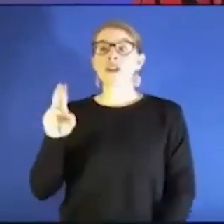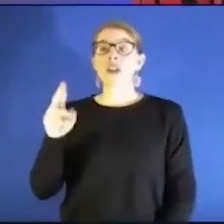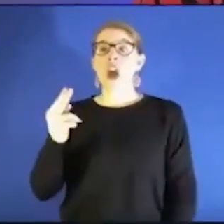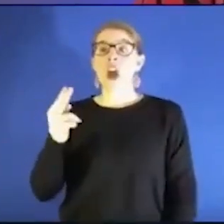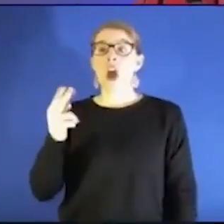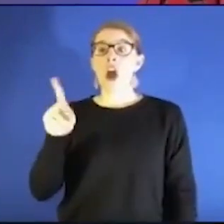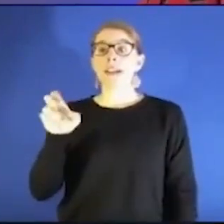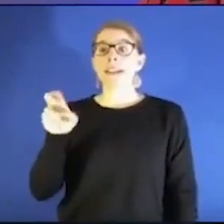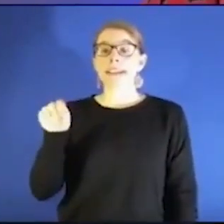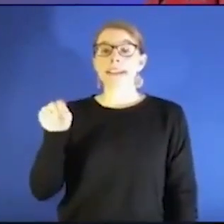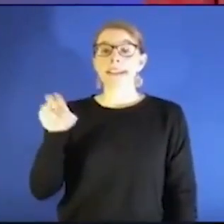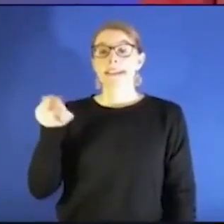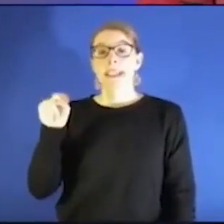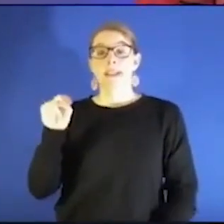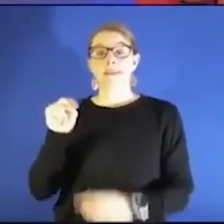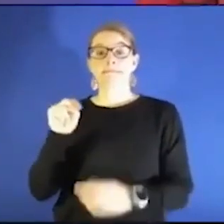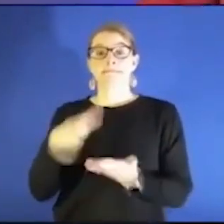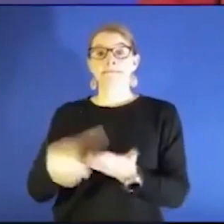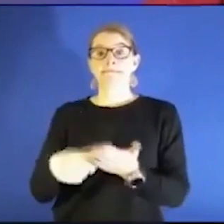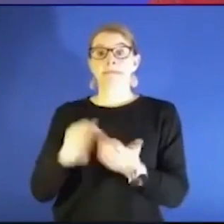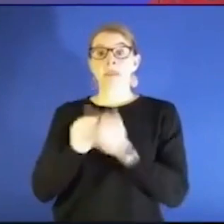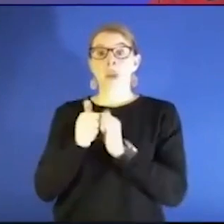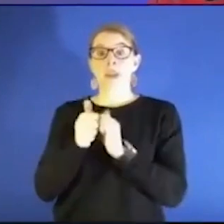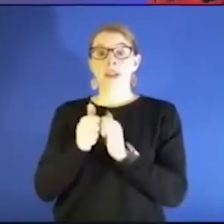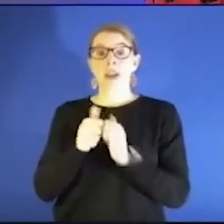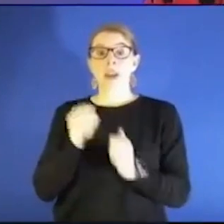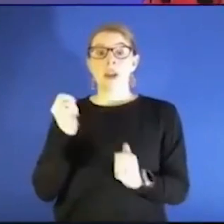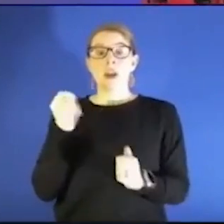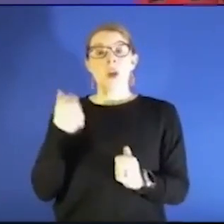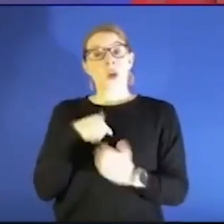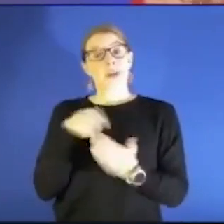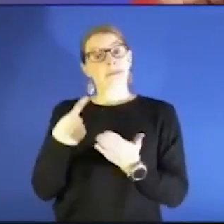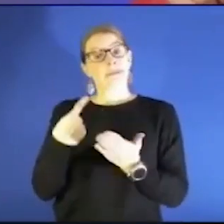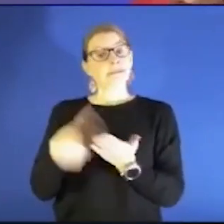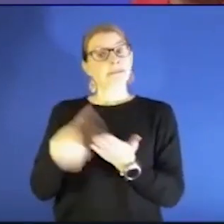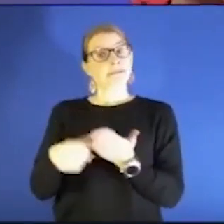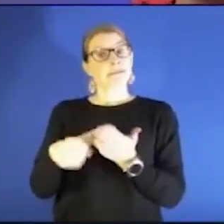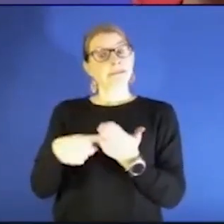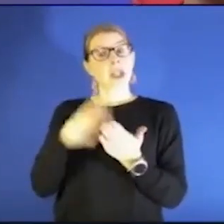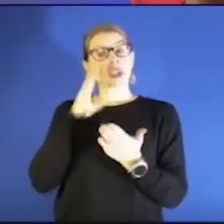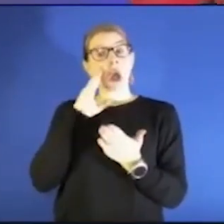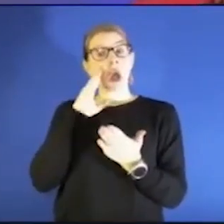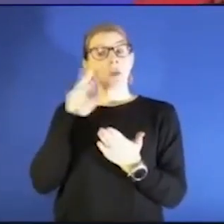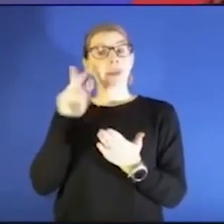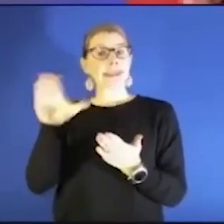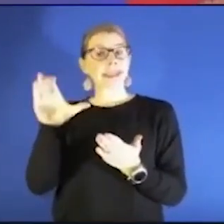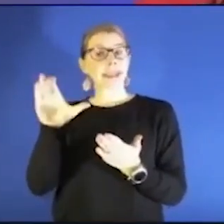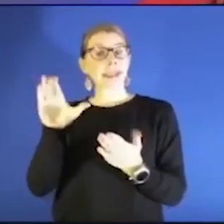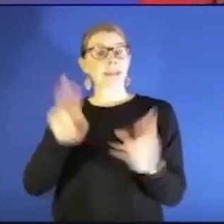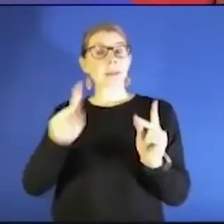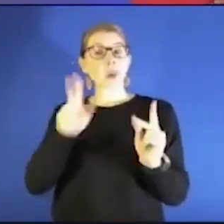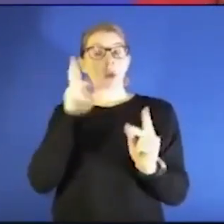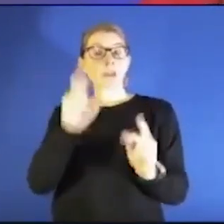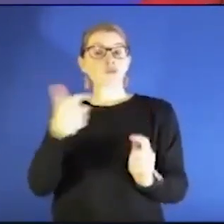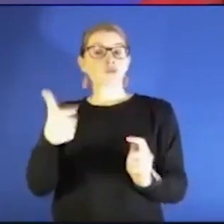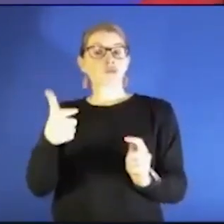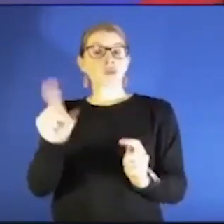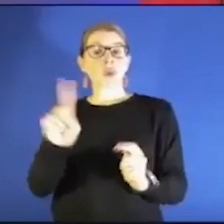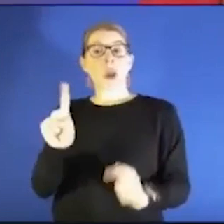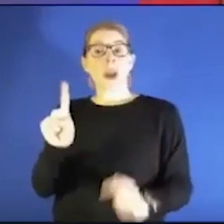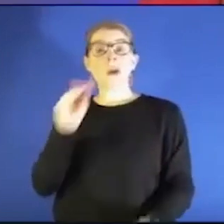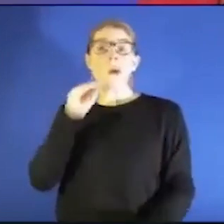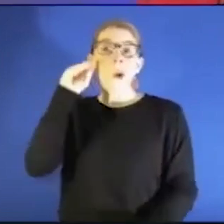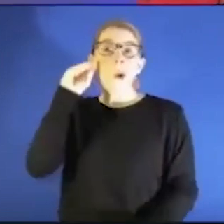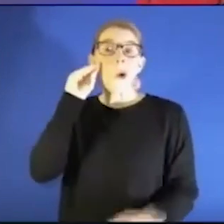talking sports a little bit, because we know the Kansas Cityans are going to be watching the game, either watching it, the playoffs from home, in the stands, or possibly in